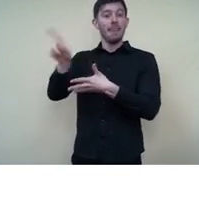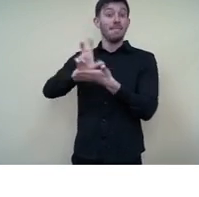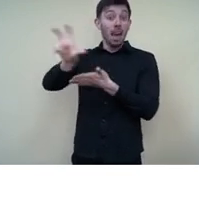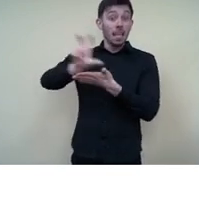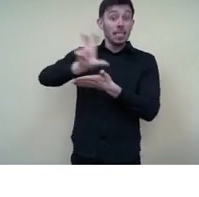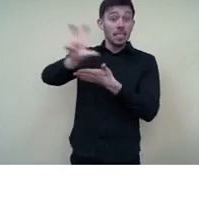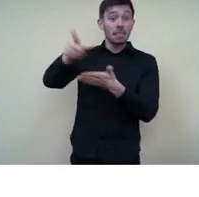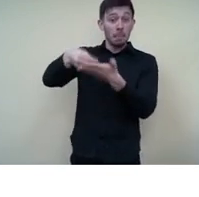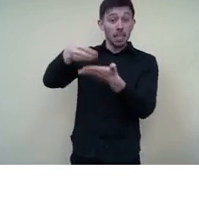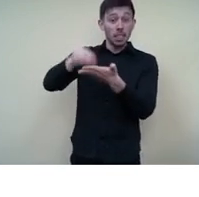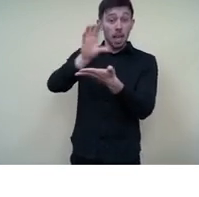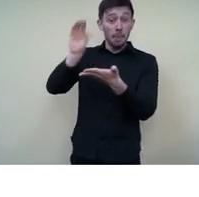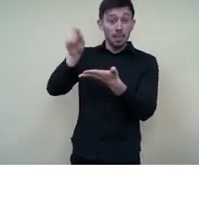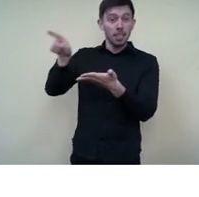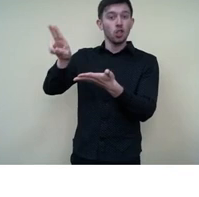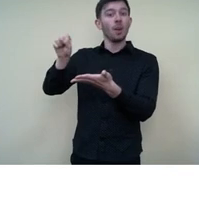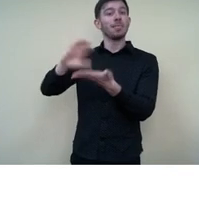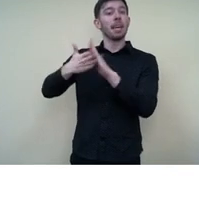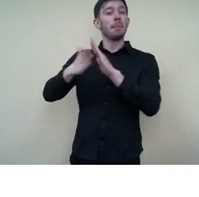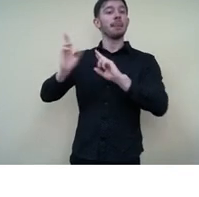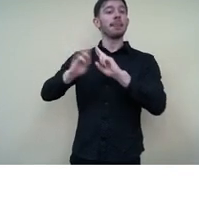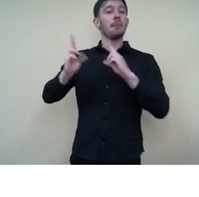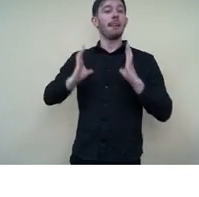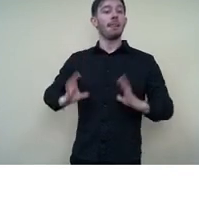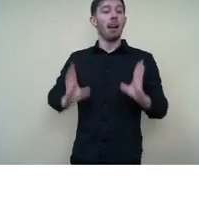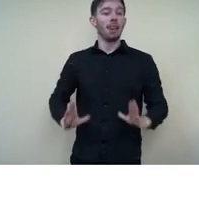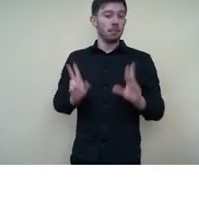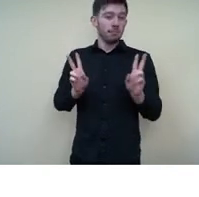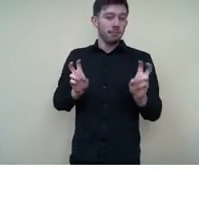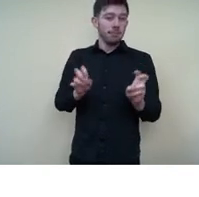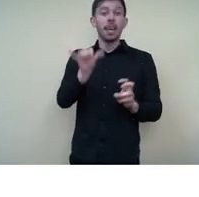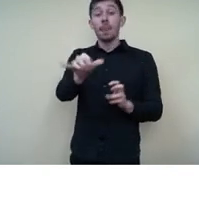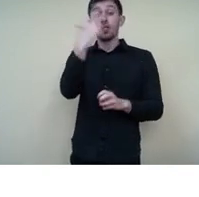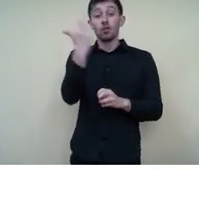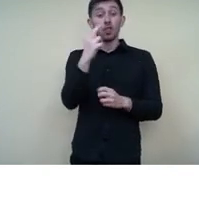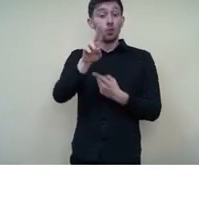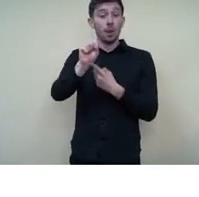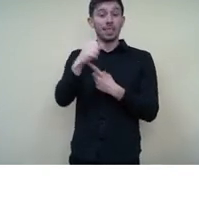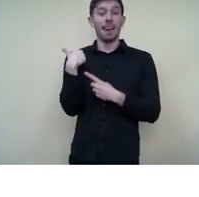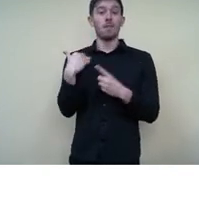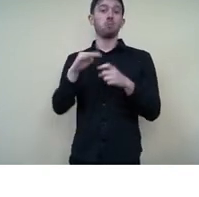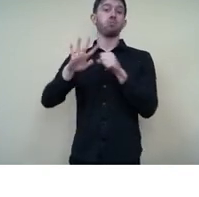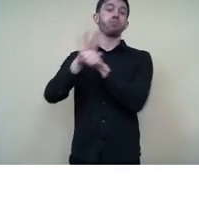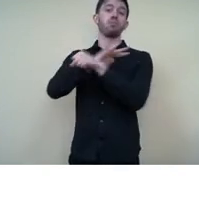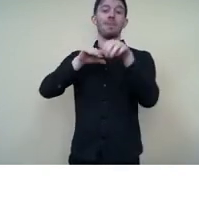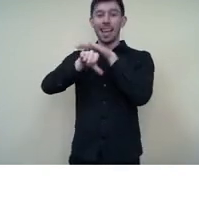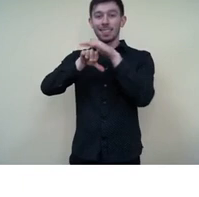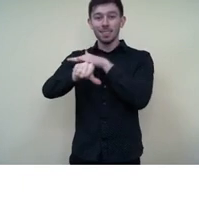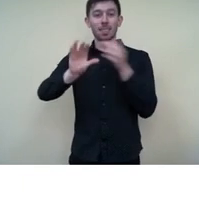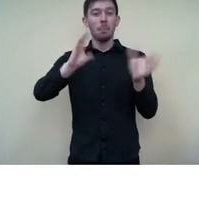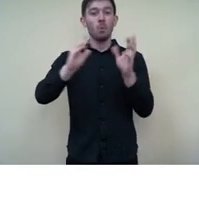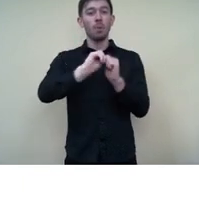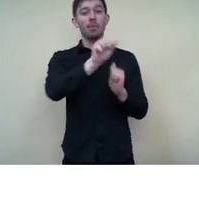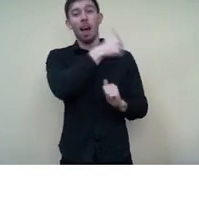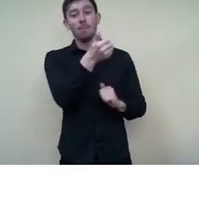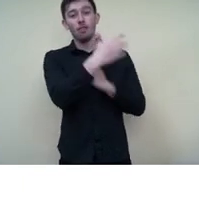money in these companies that the US became the top client. And that's why the US has a lot of vaccine access in comparison to other countries. It's because